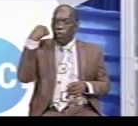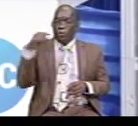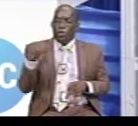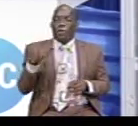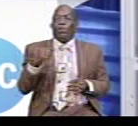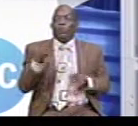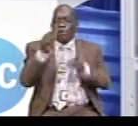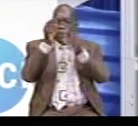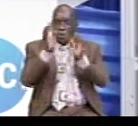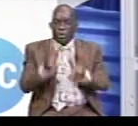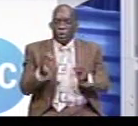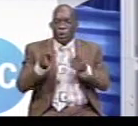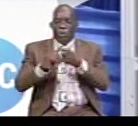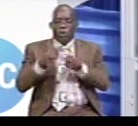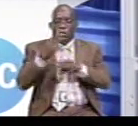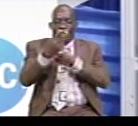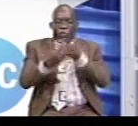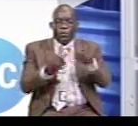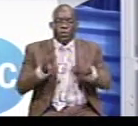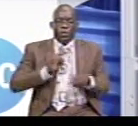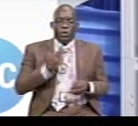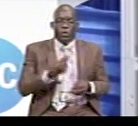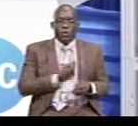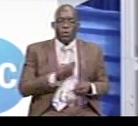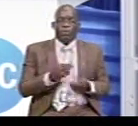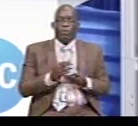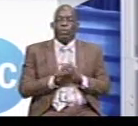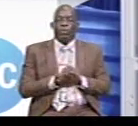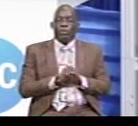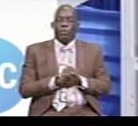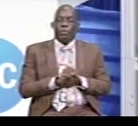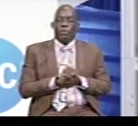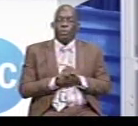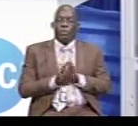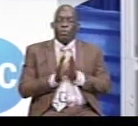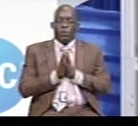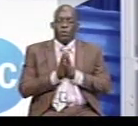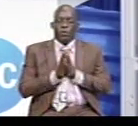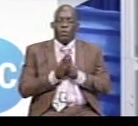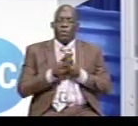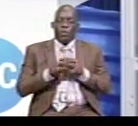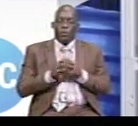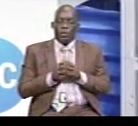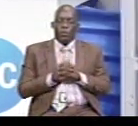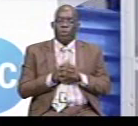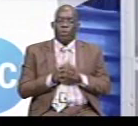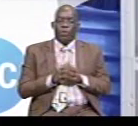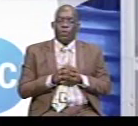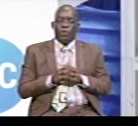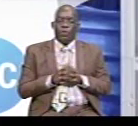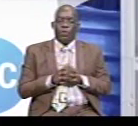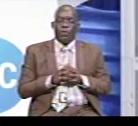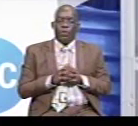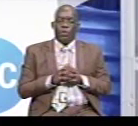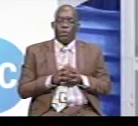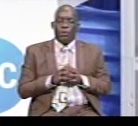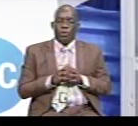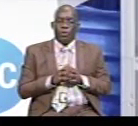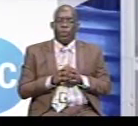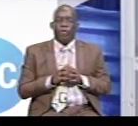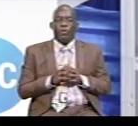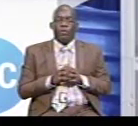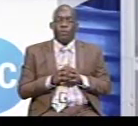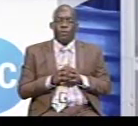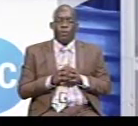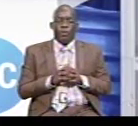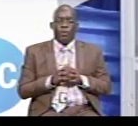Ankra. The people who gave us this place to hold this program, God bless you. Most Reverend Paul K.